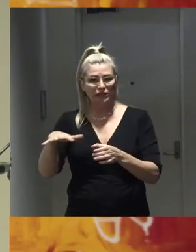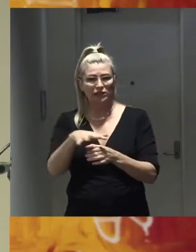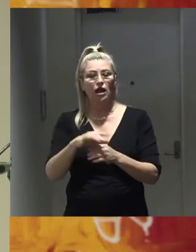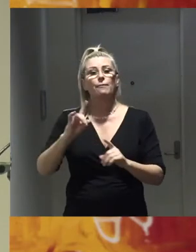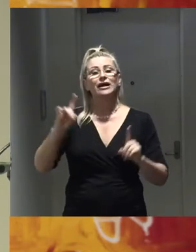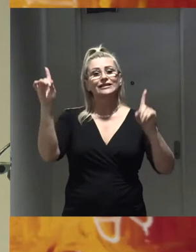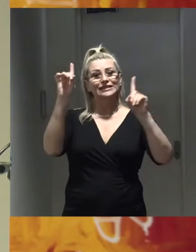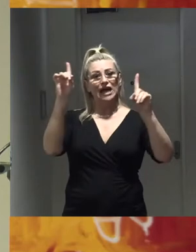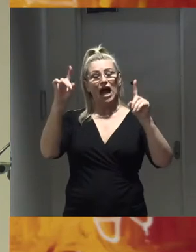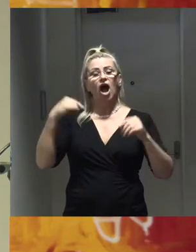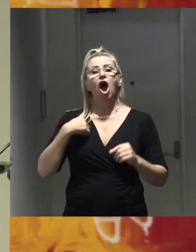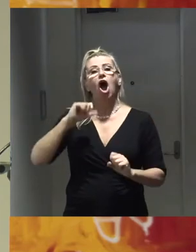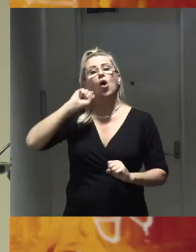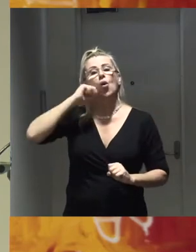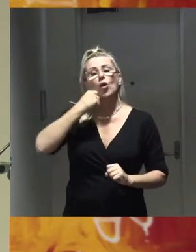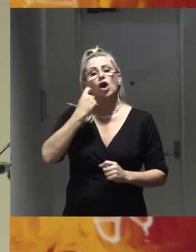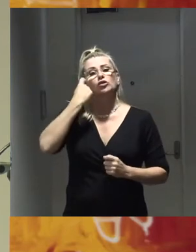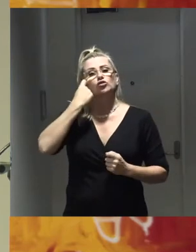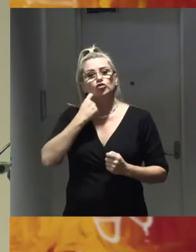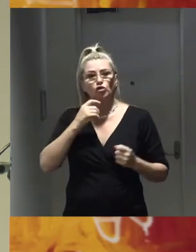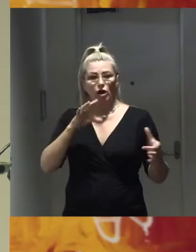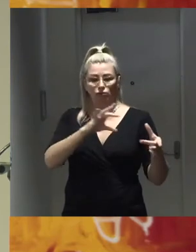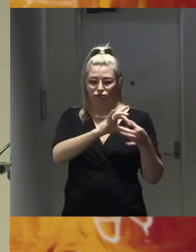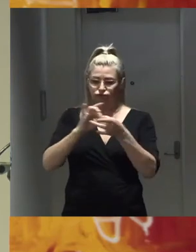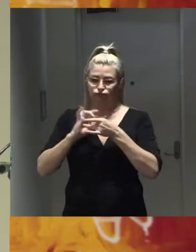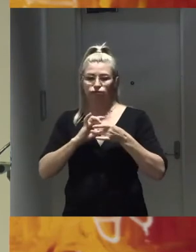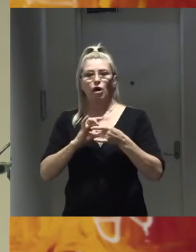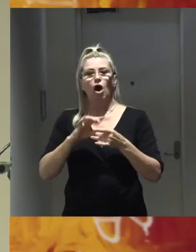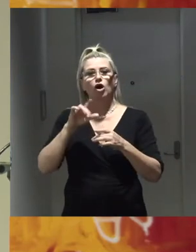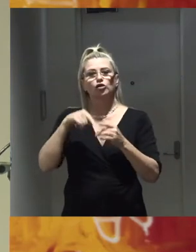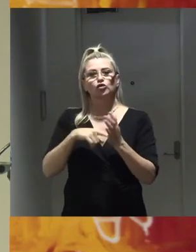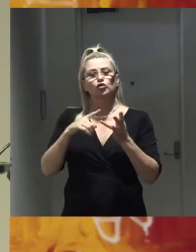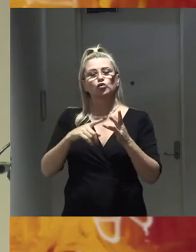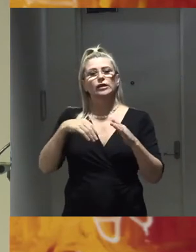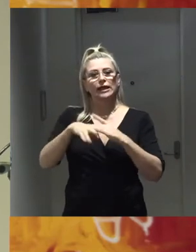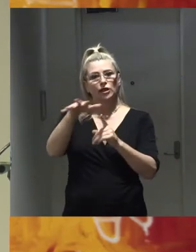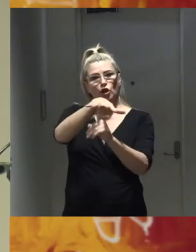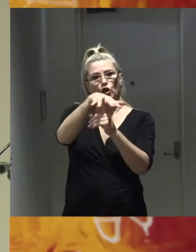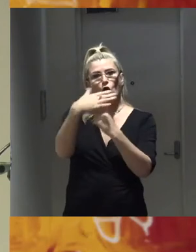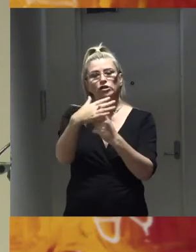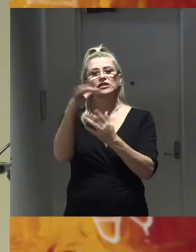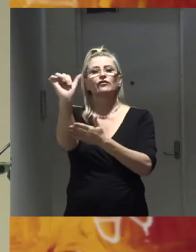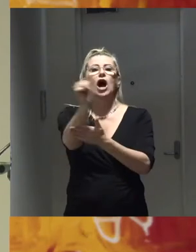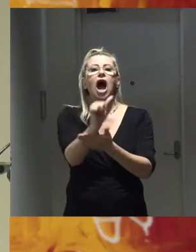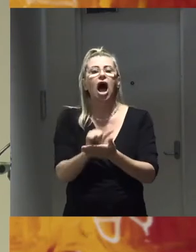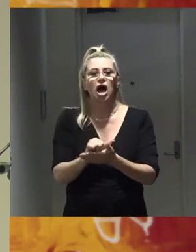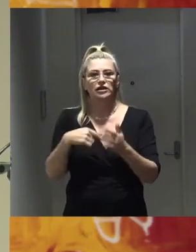I will attempt to draw meaningful threads of potential relevance in the context of art and